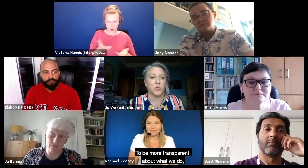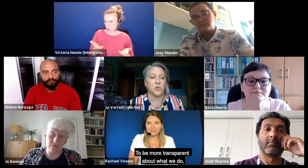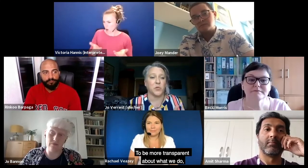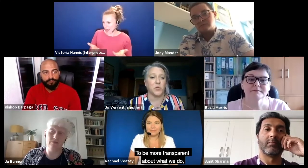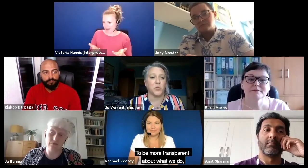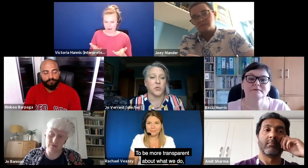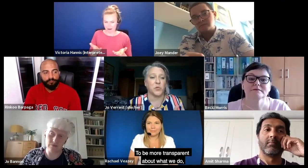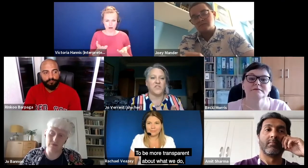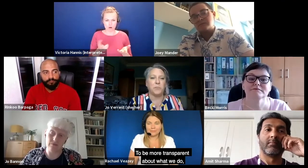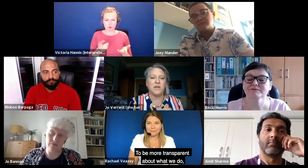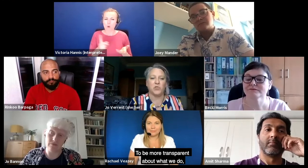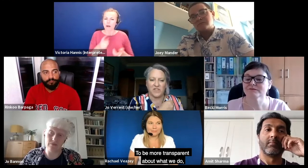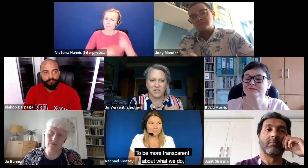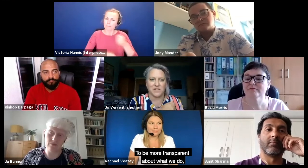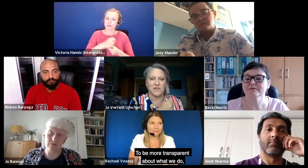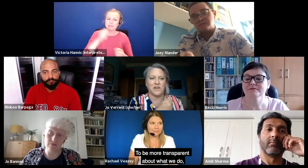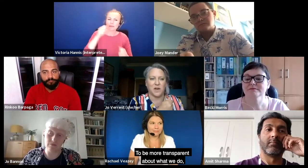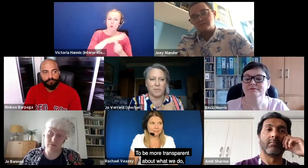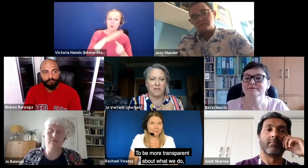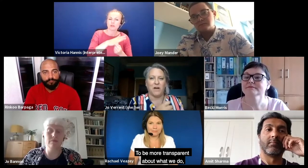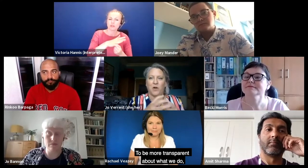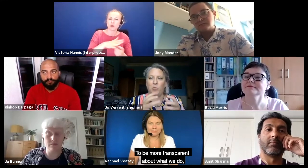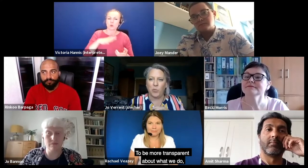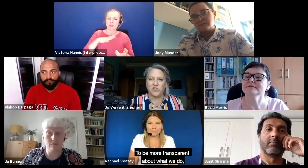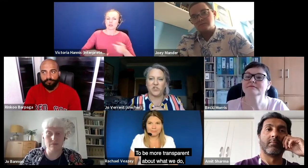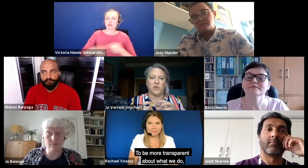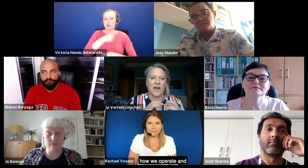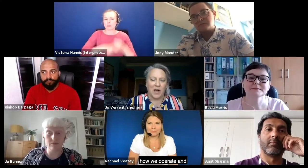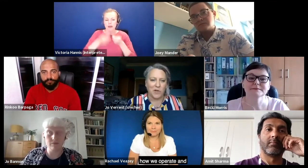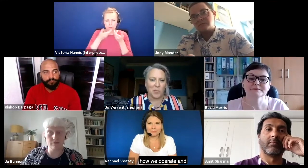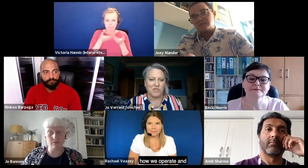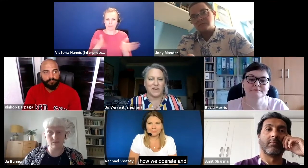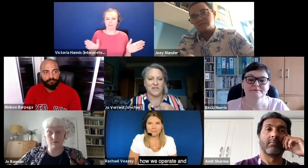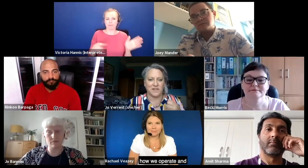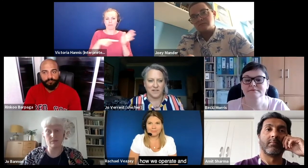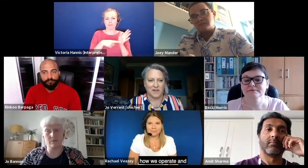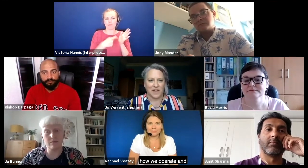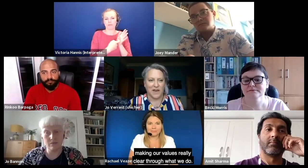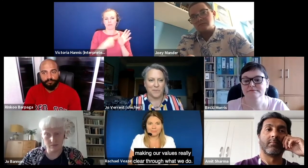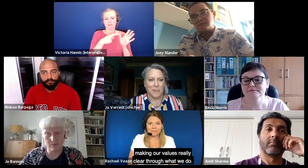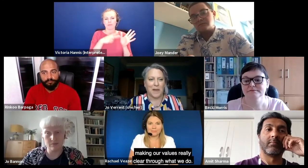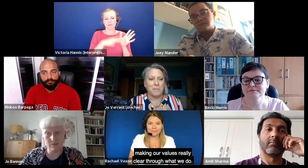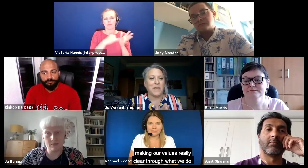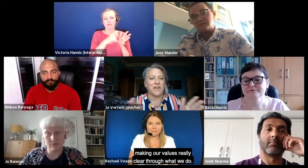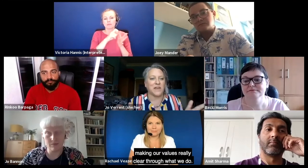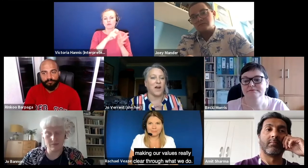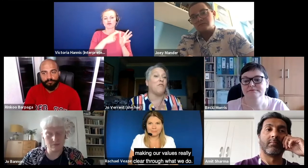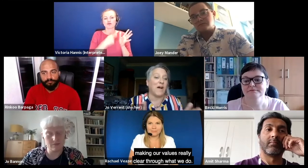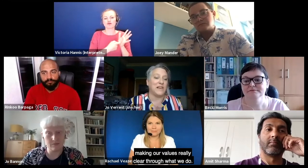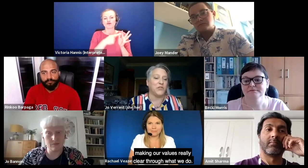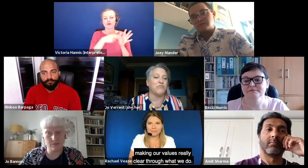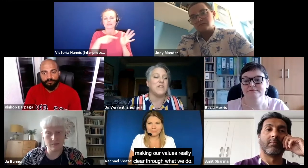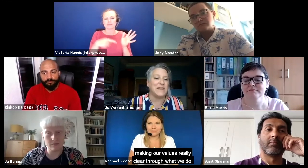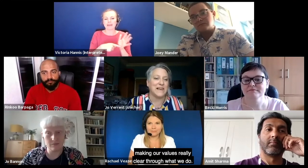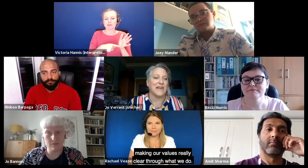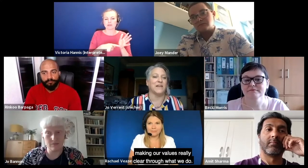do, is to be more transparent about what we do, how we operate, and making our